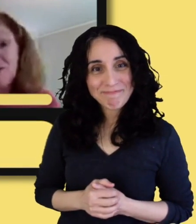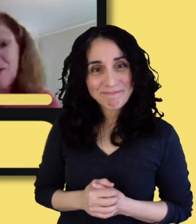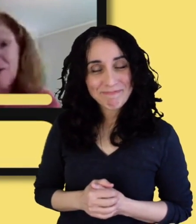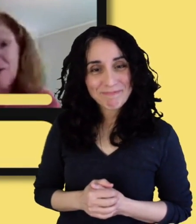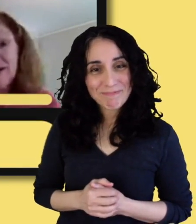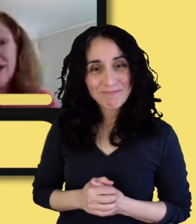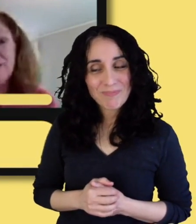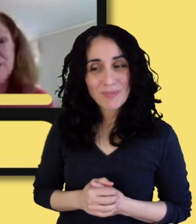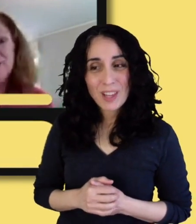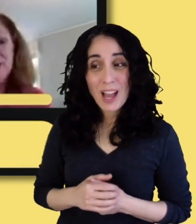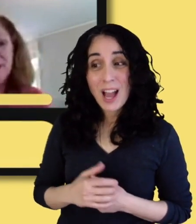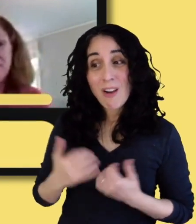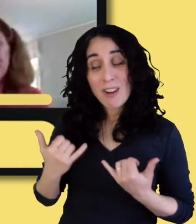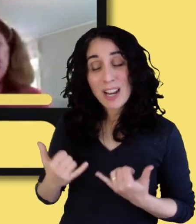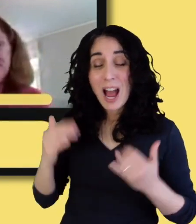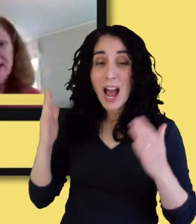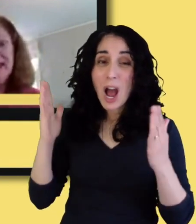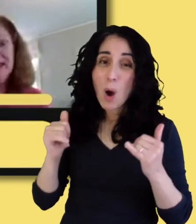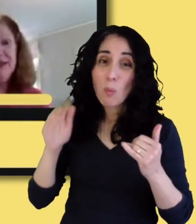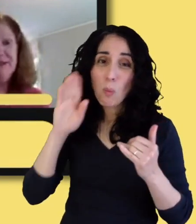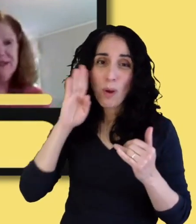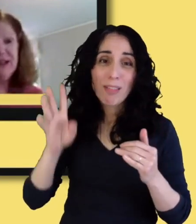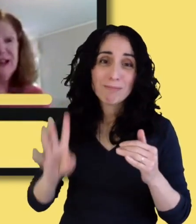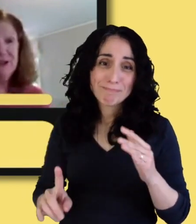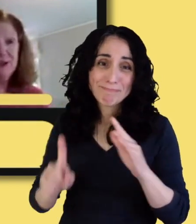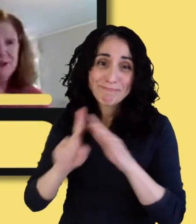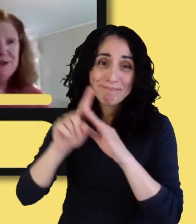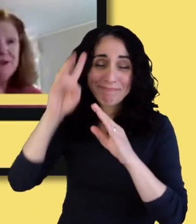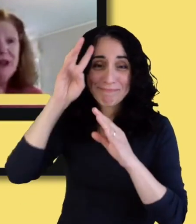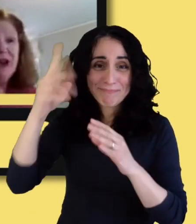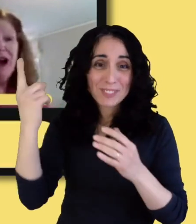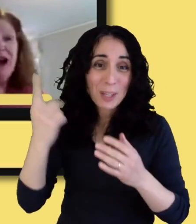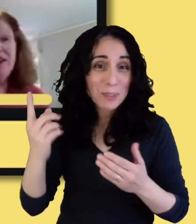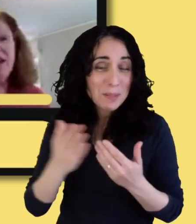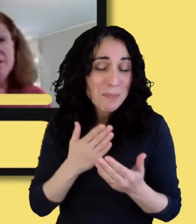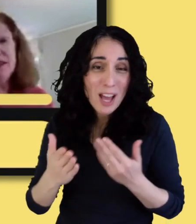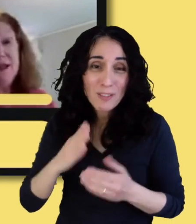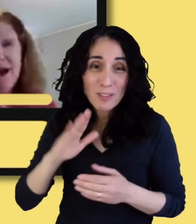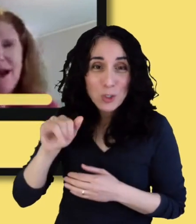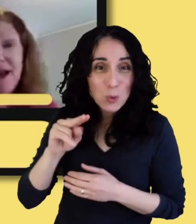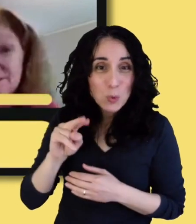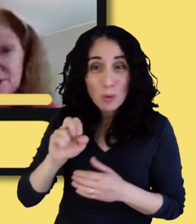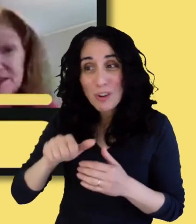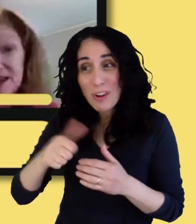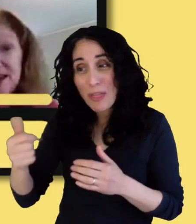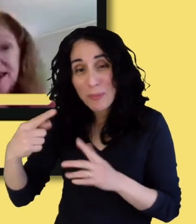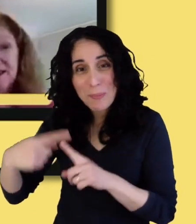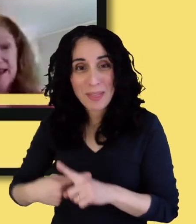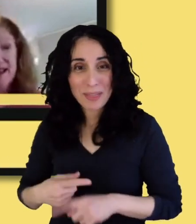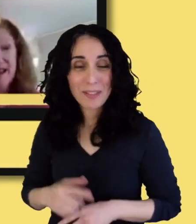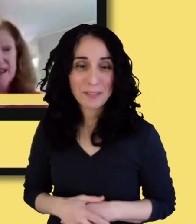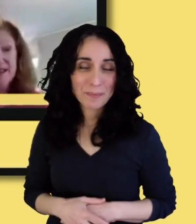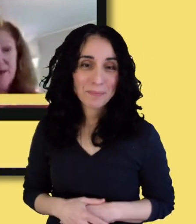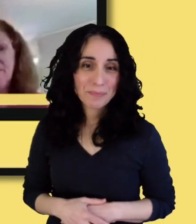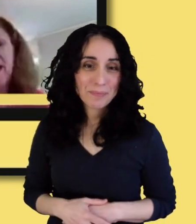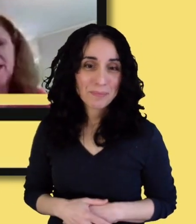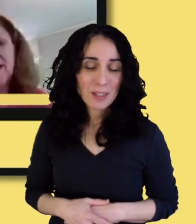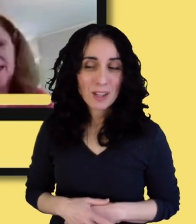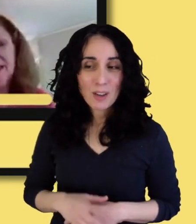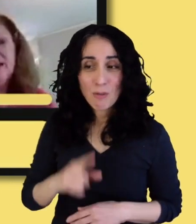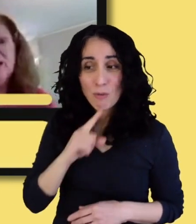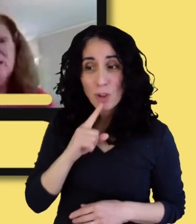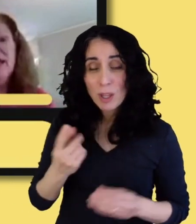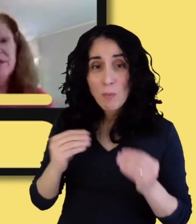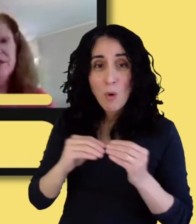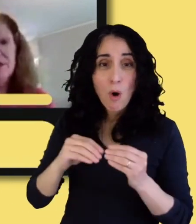I'm hopeful that we will come up with something, even if it's not in June. The other thing I just as a